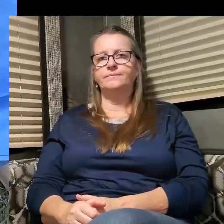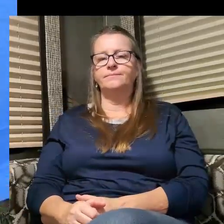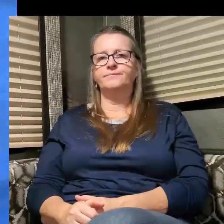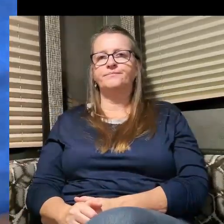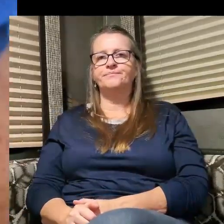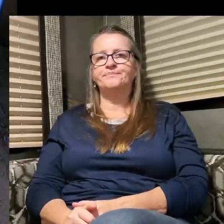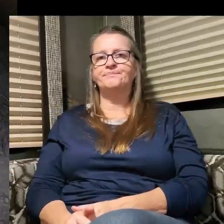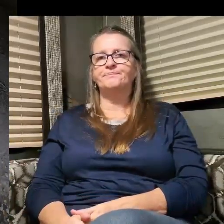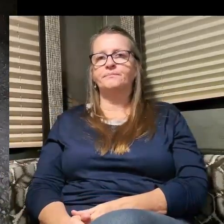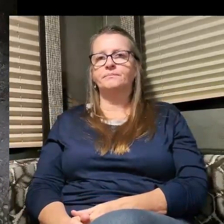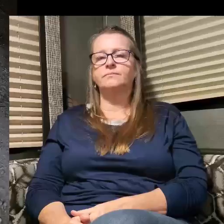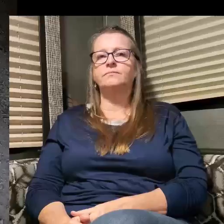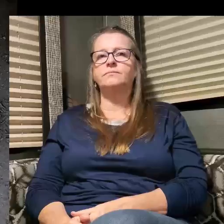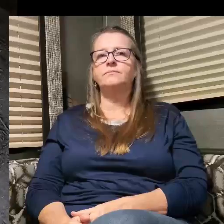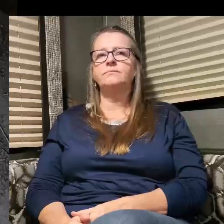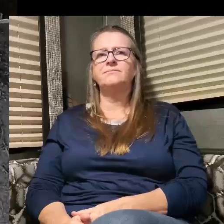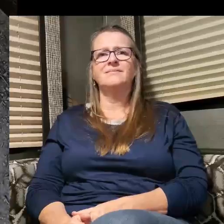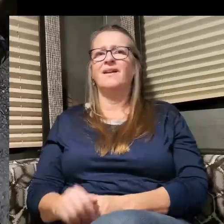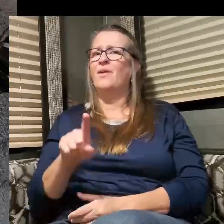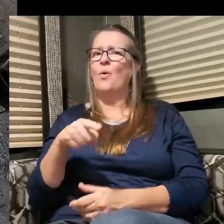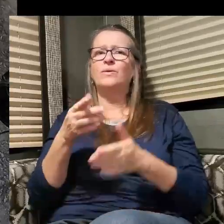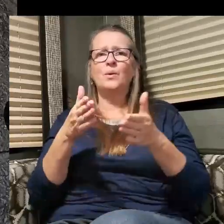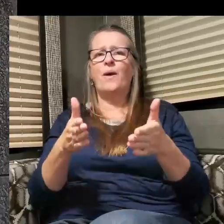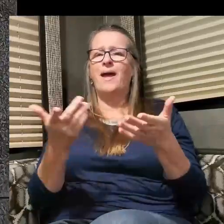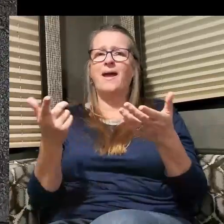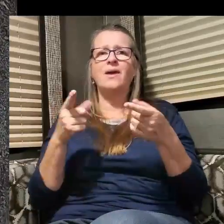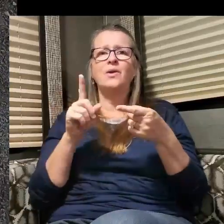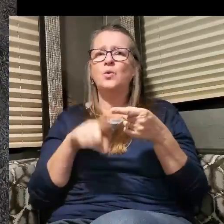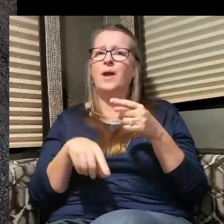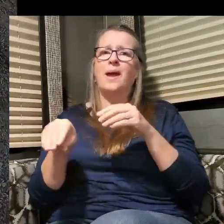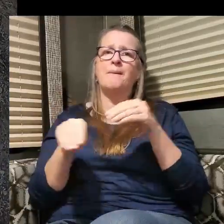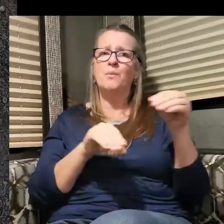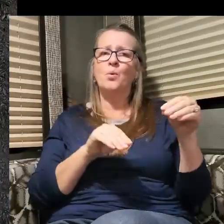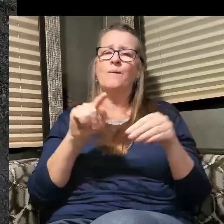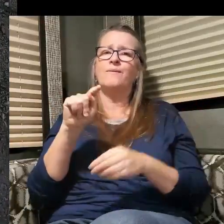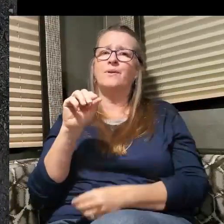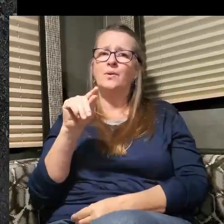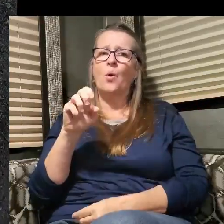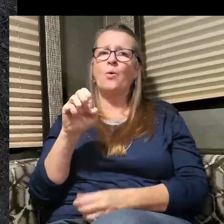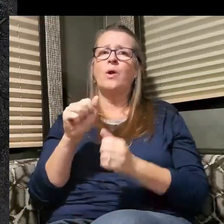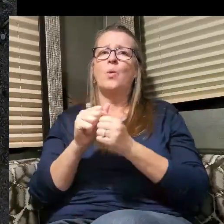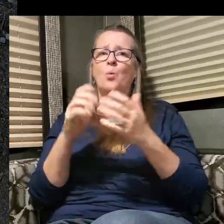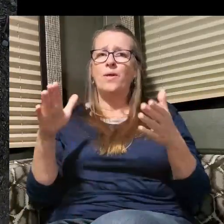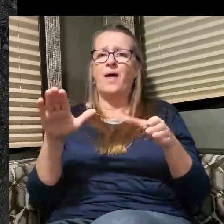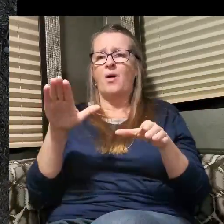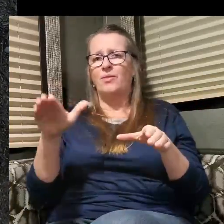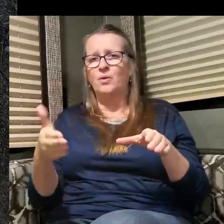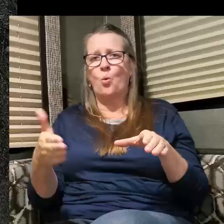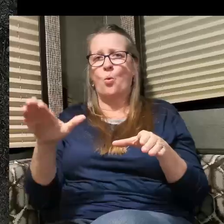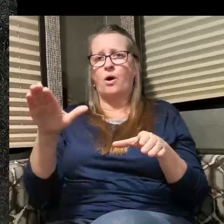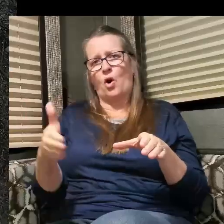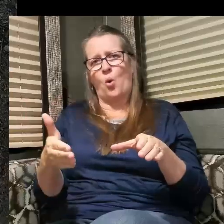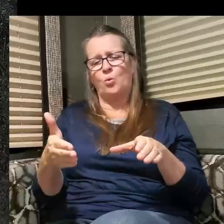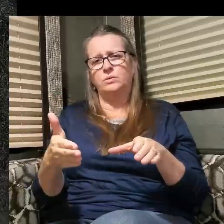run it across here. It's the only way. You can't move the tote without that door